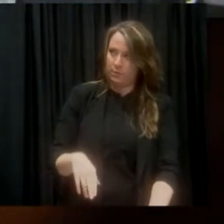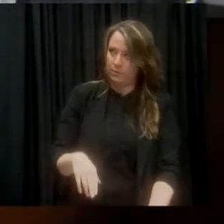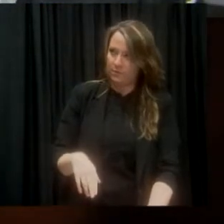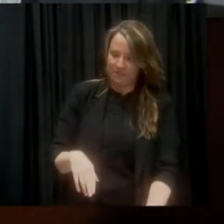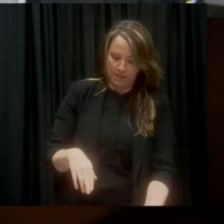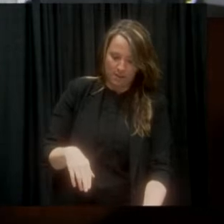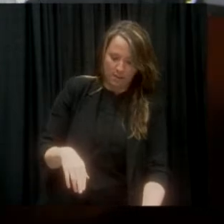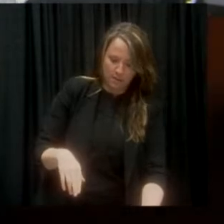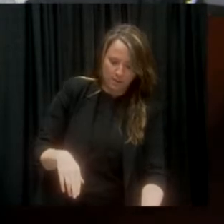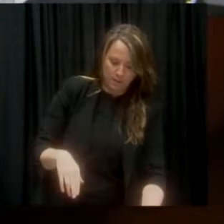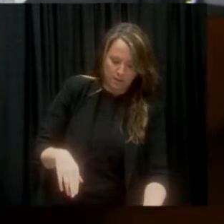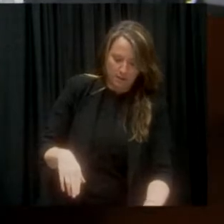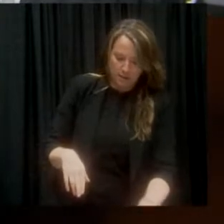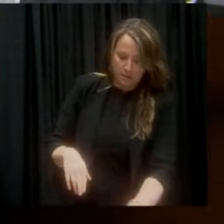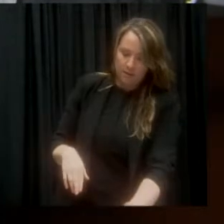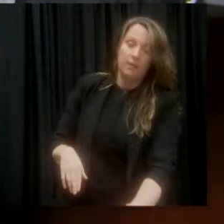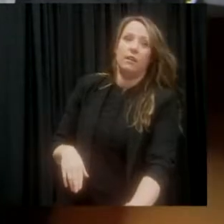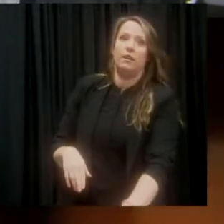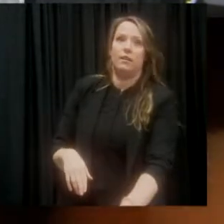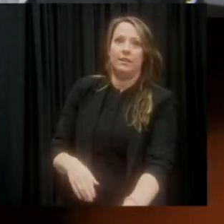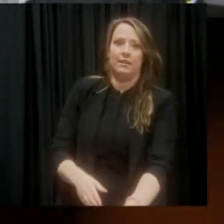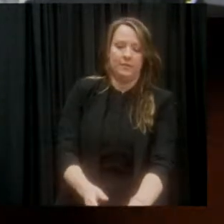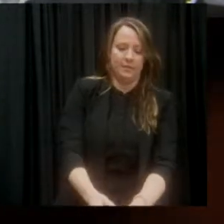I got him.